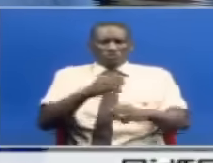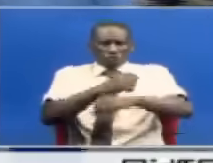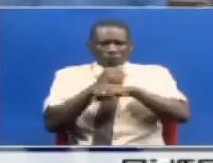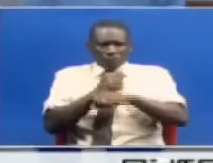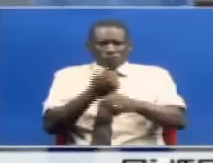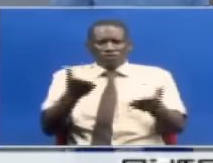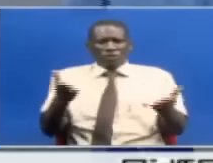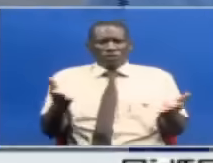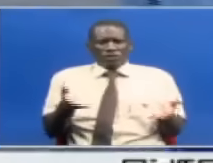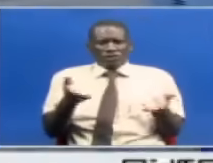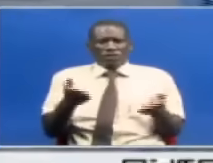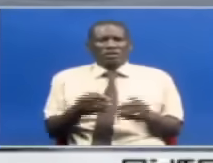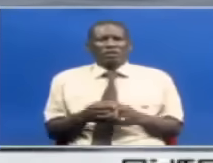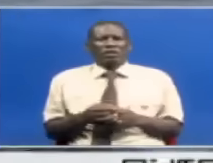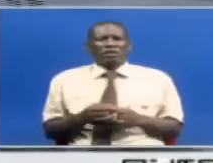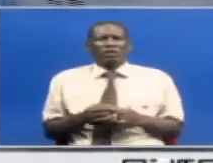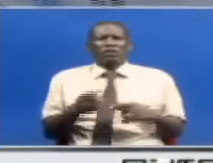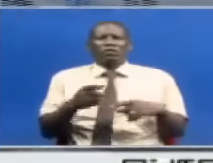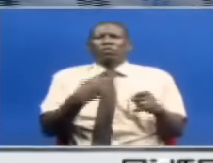property here. From whom?